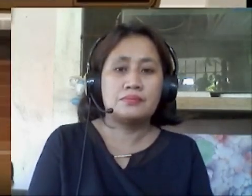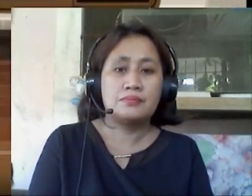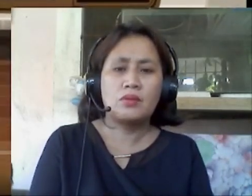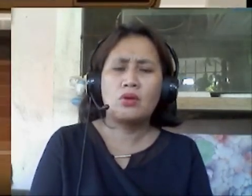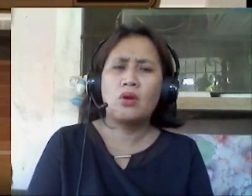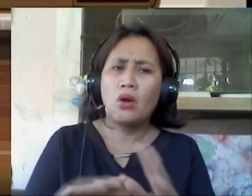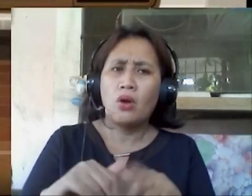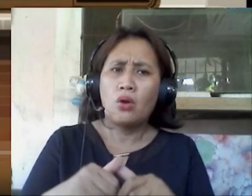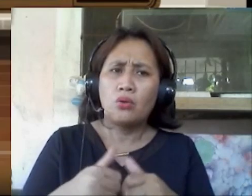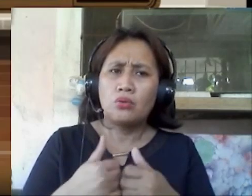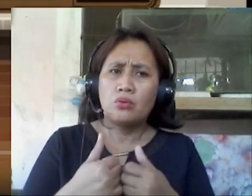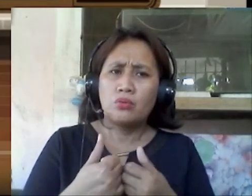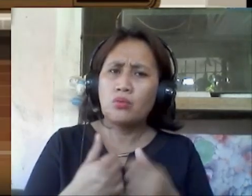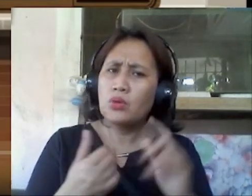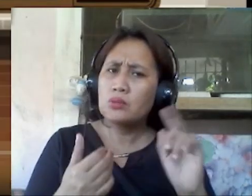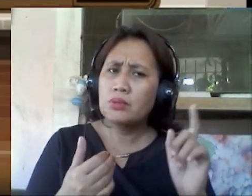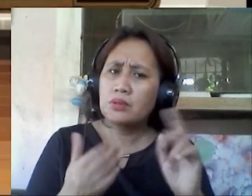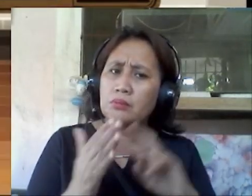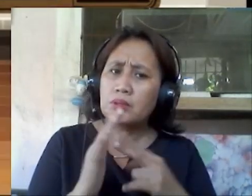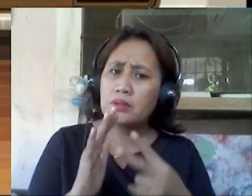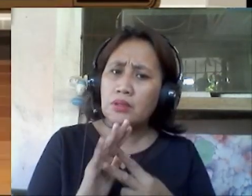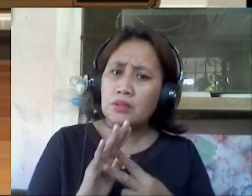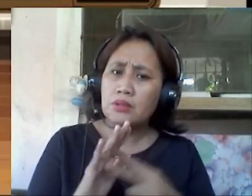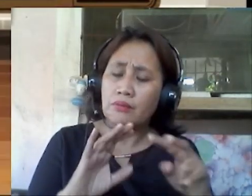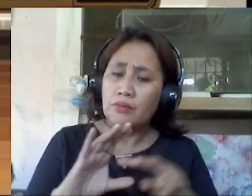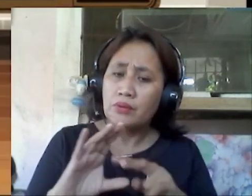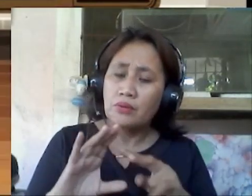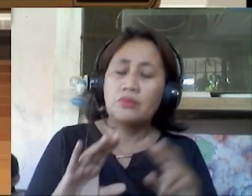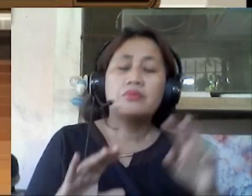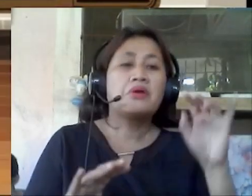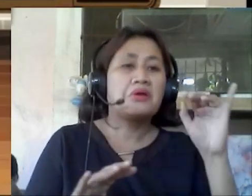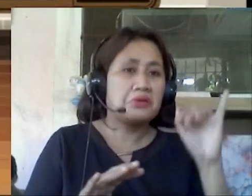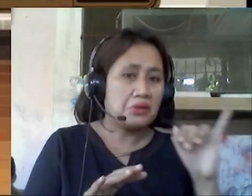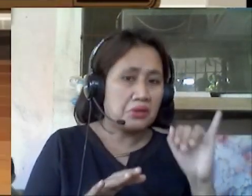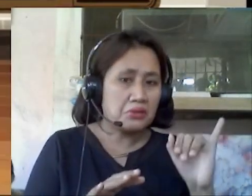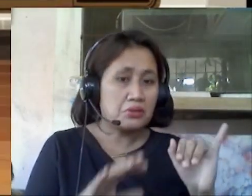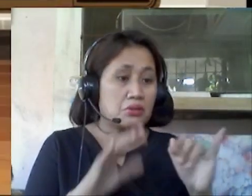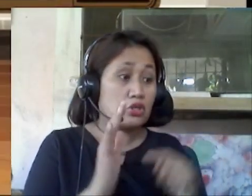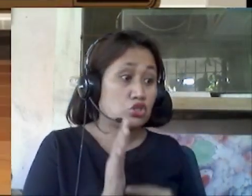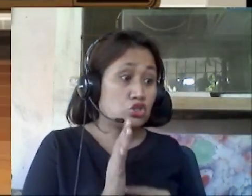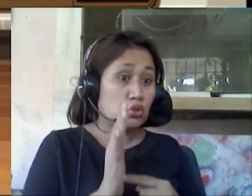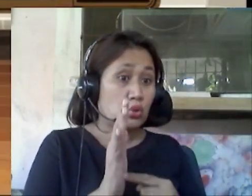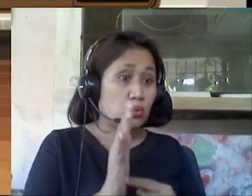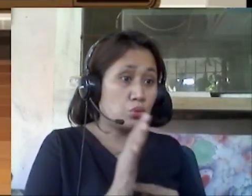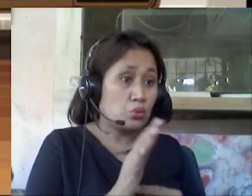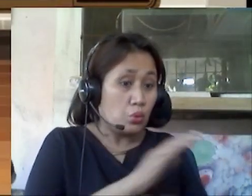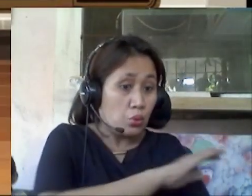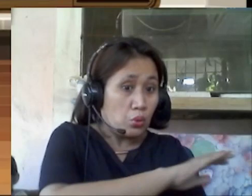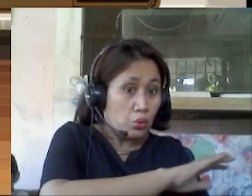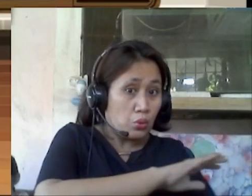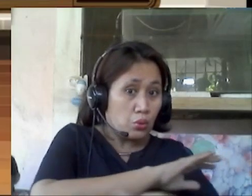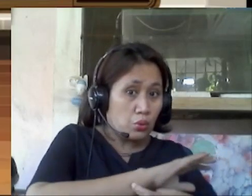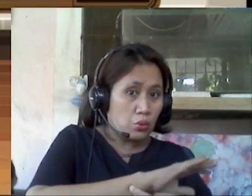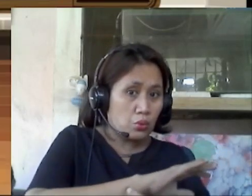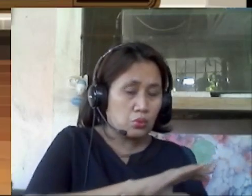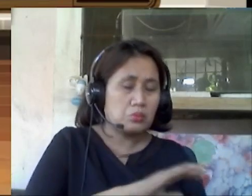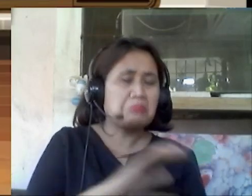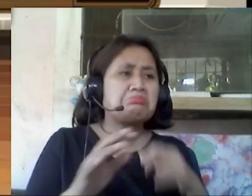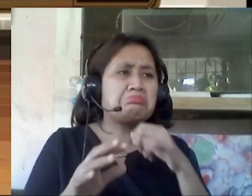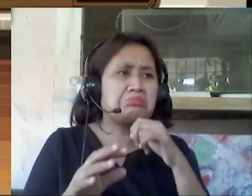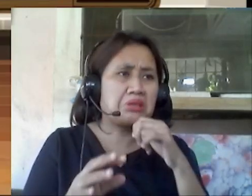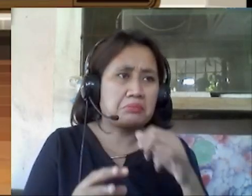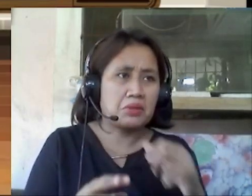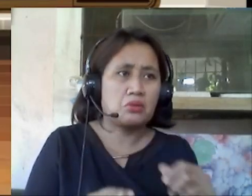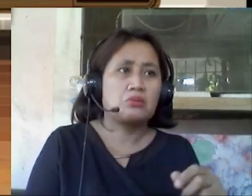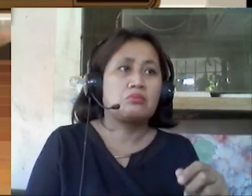So how did you find that video? Yes, it actually showed stealing. Though not the usual stealing